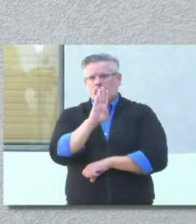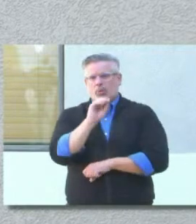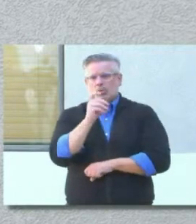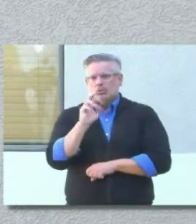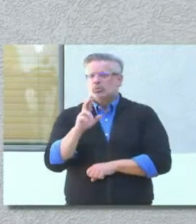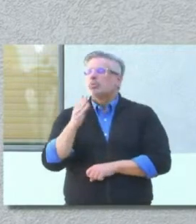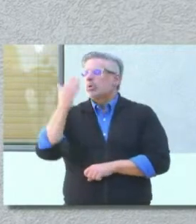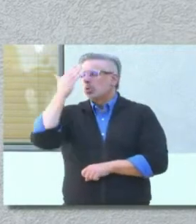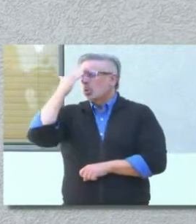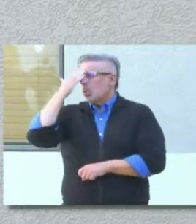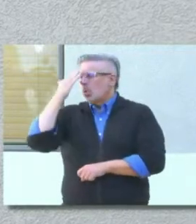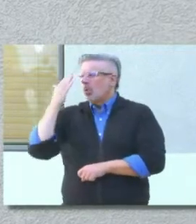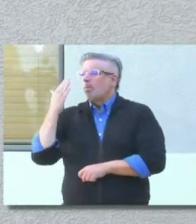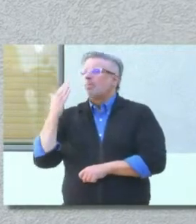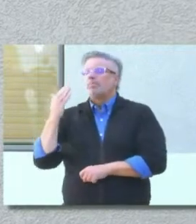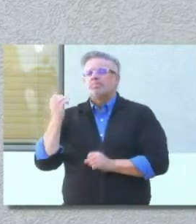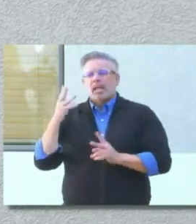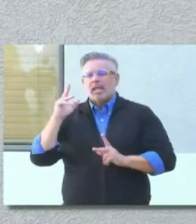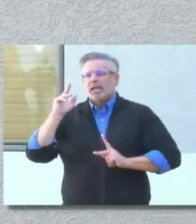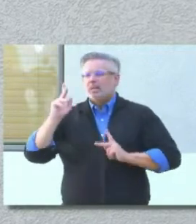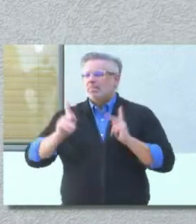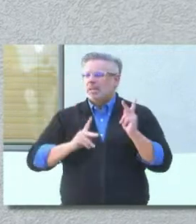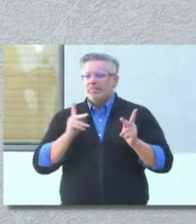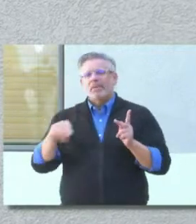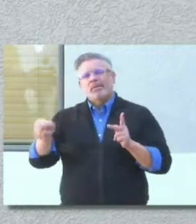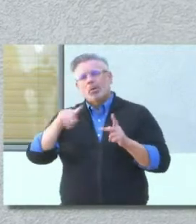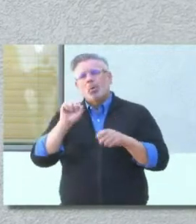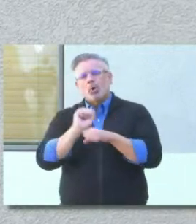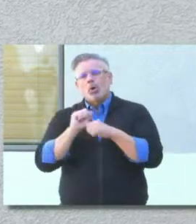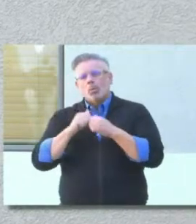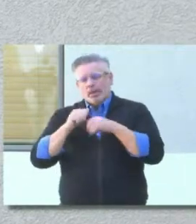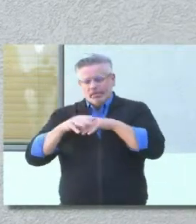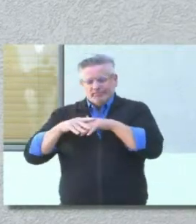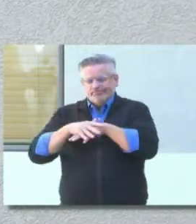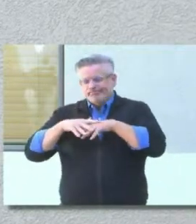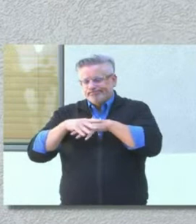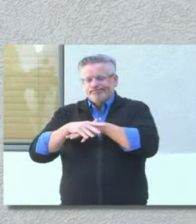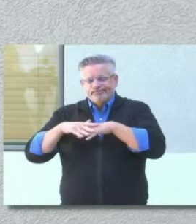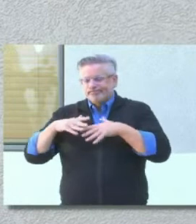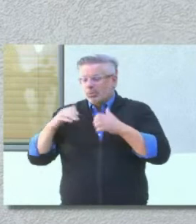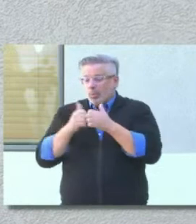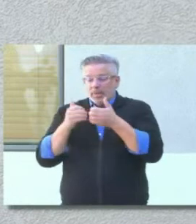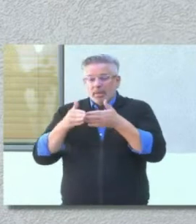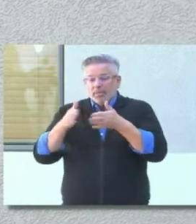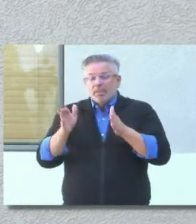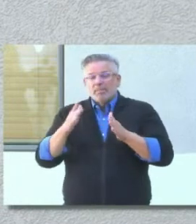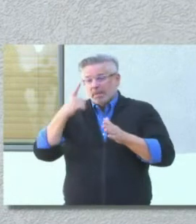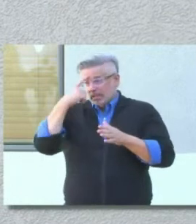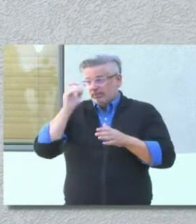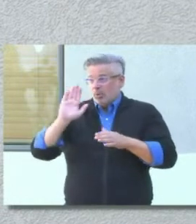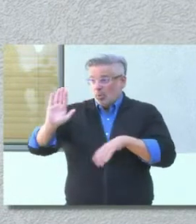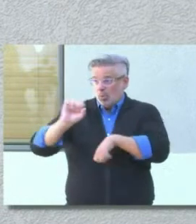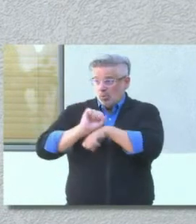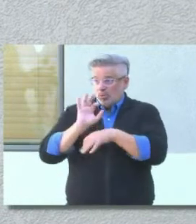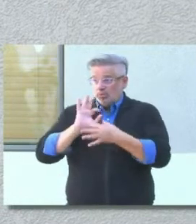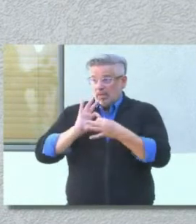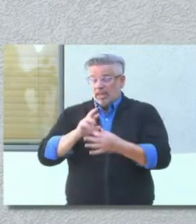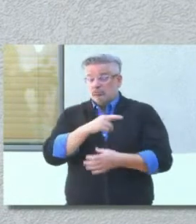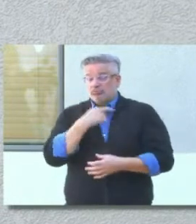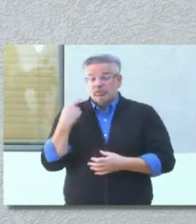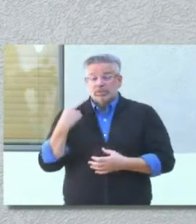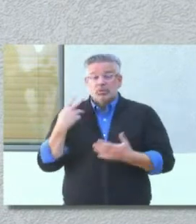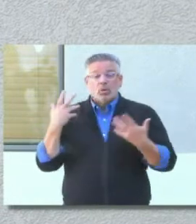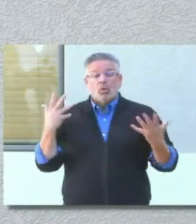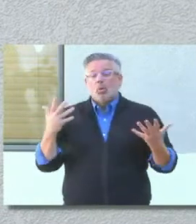number of Californians work in crowded public settings with the public, and in that case, because of your work-related risk, or